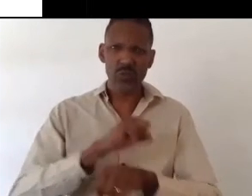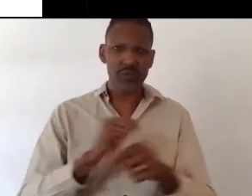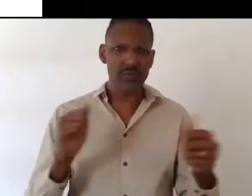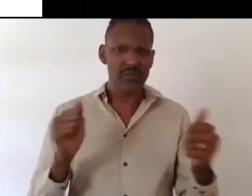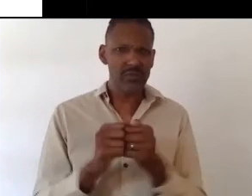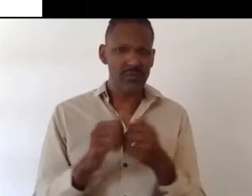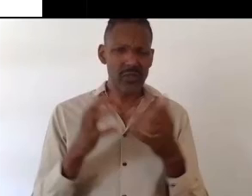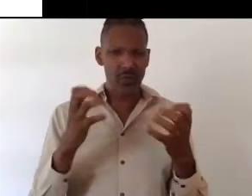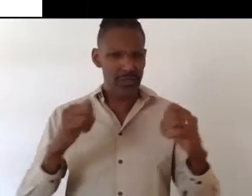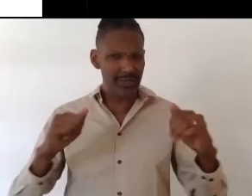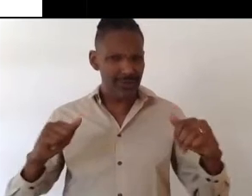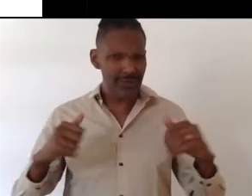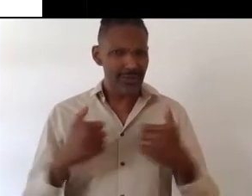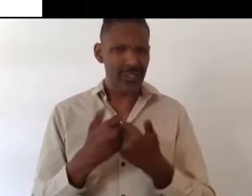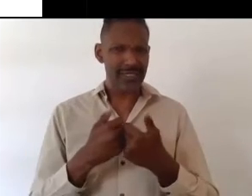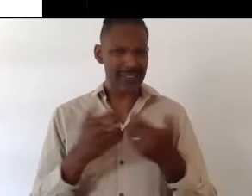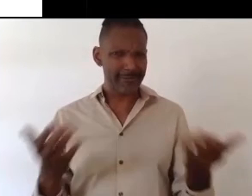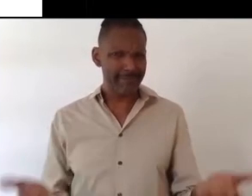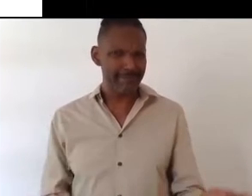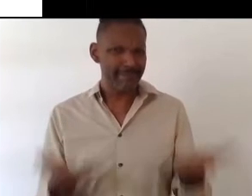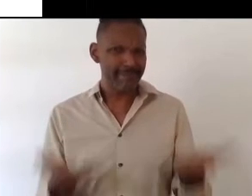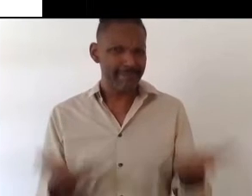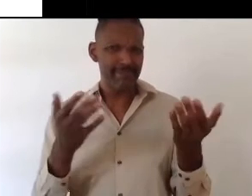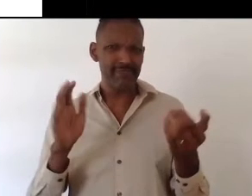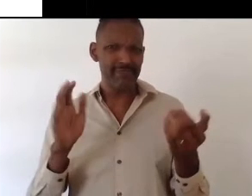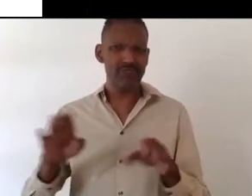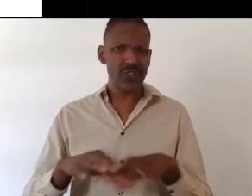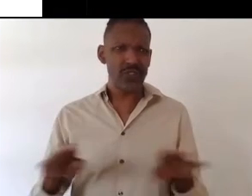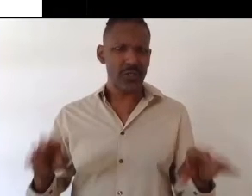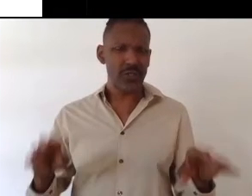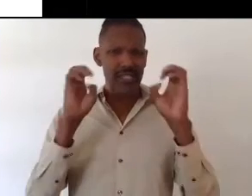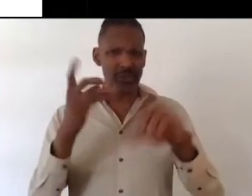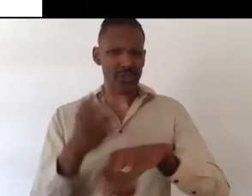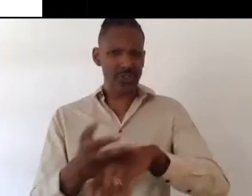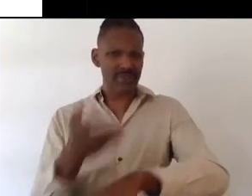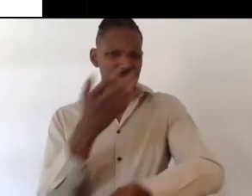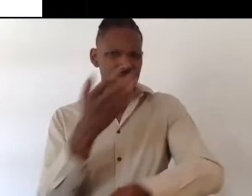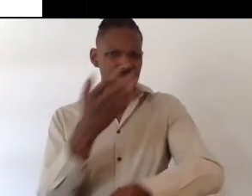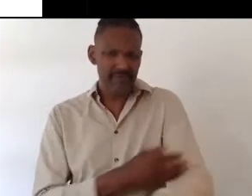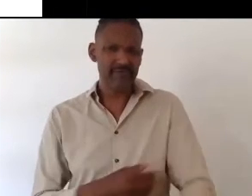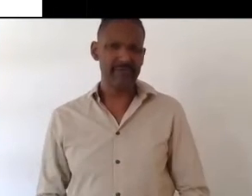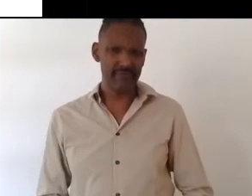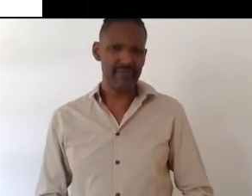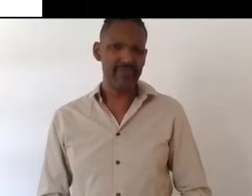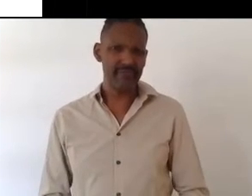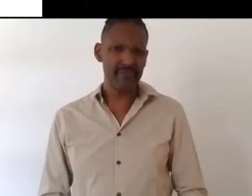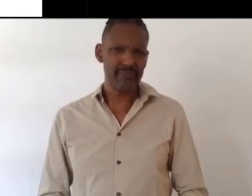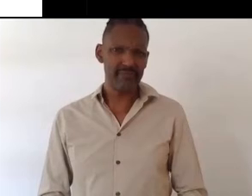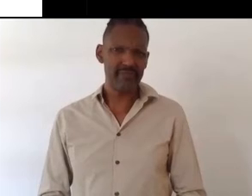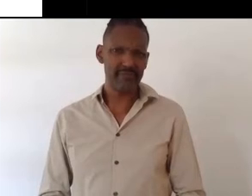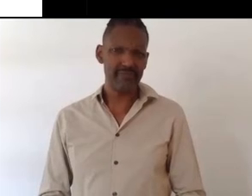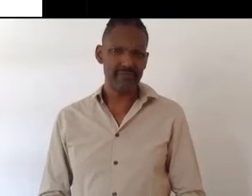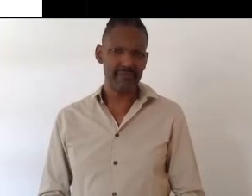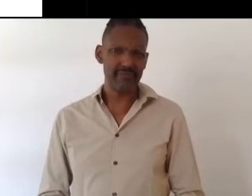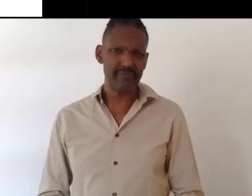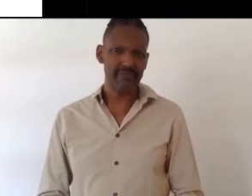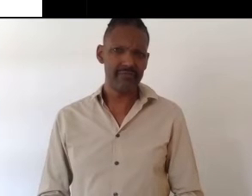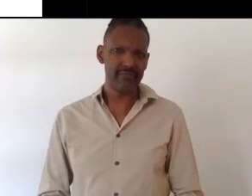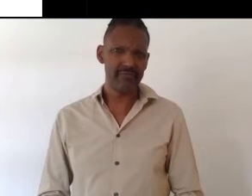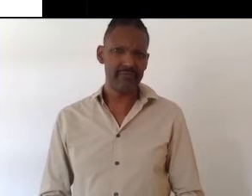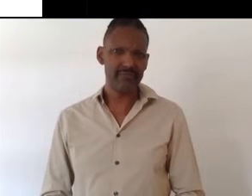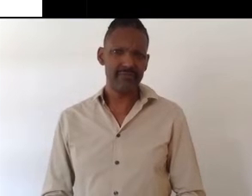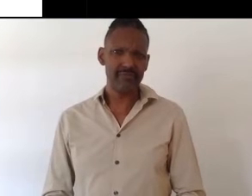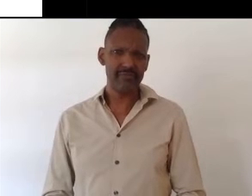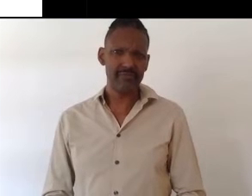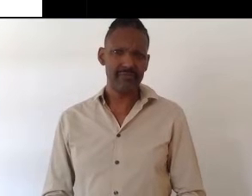an investigation that's based on children's interests. So the teacher who, with the infants, really noticed that